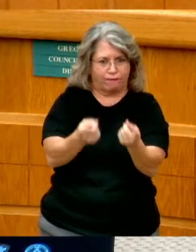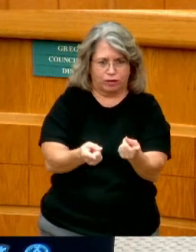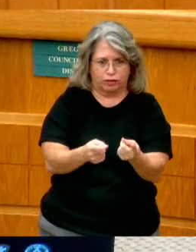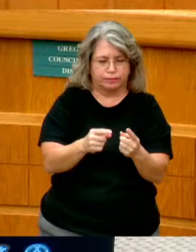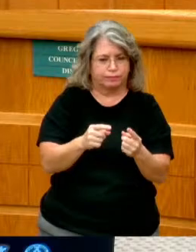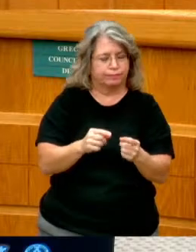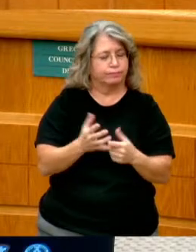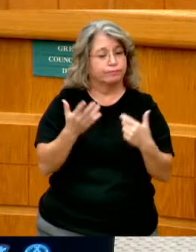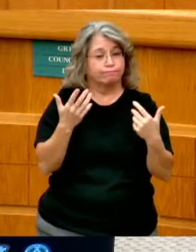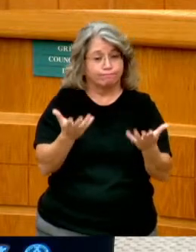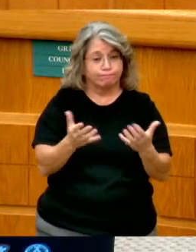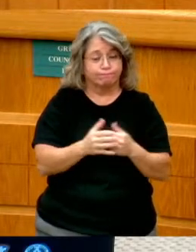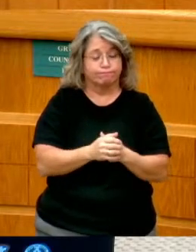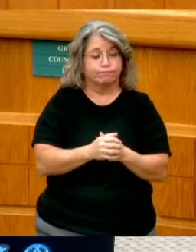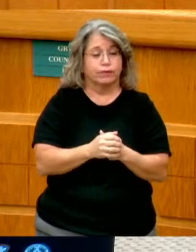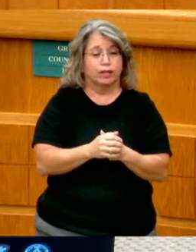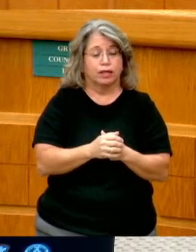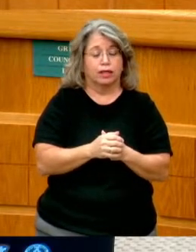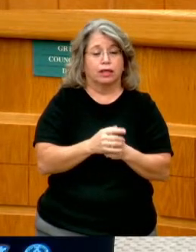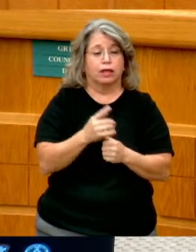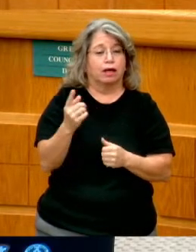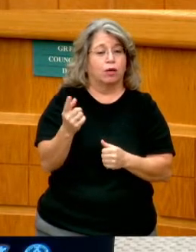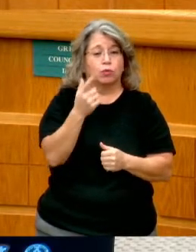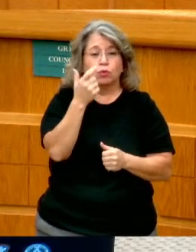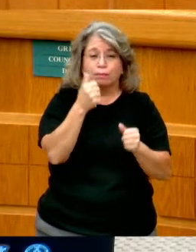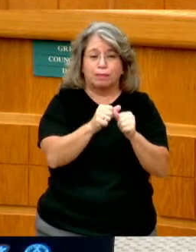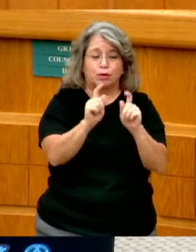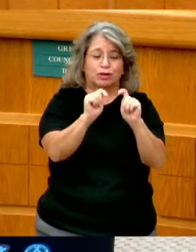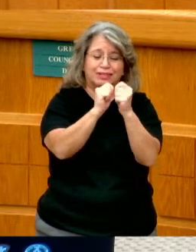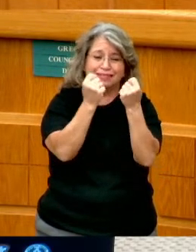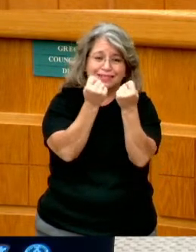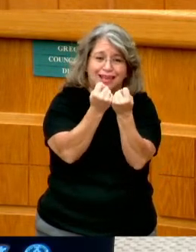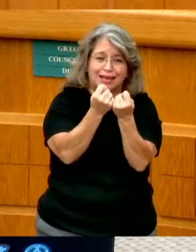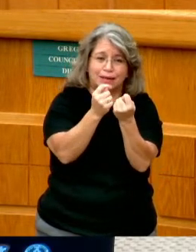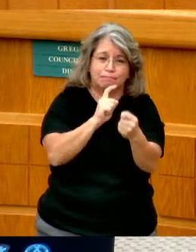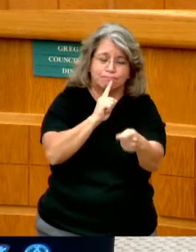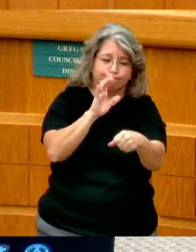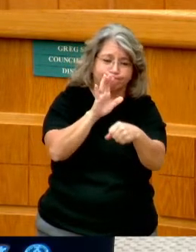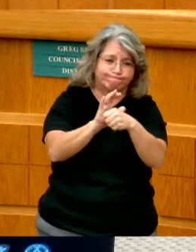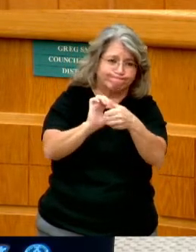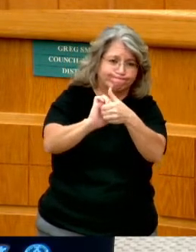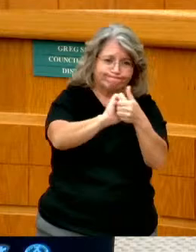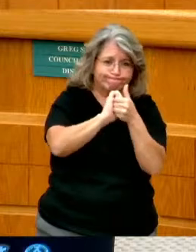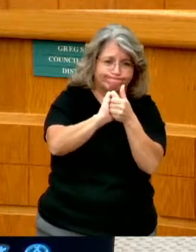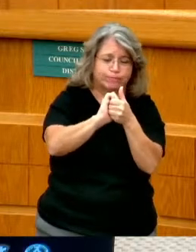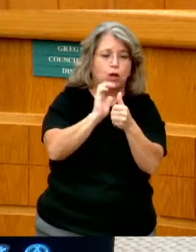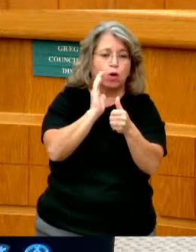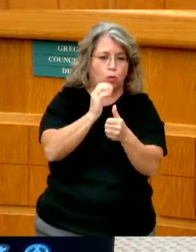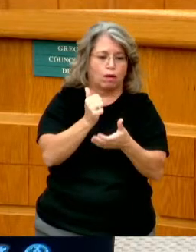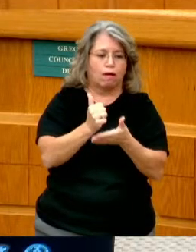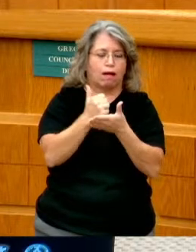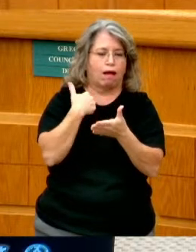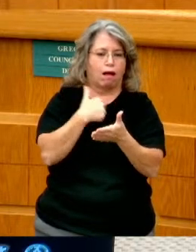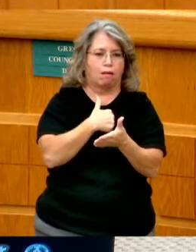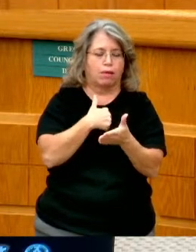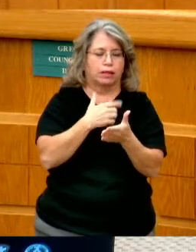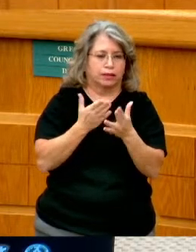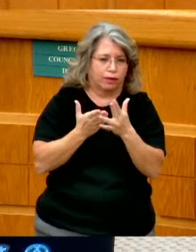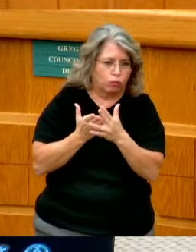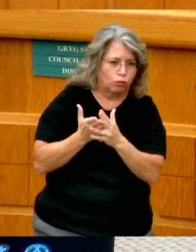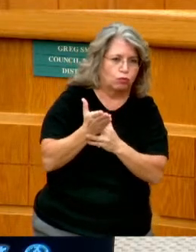Always remember, it's a team's commitment that will help navigate us out of this mess, not individuals on their